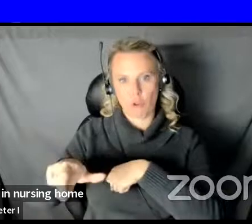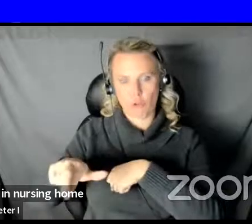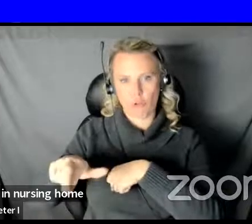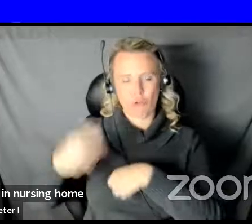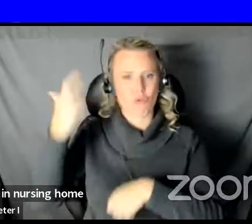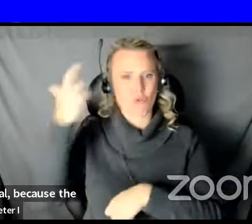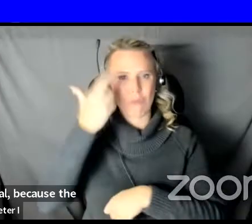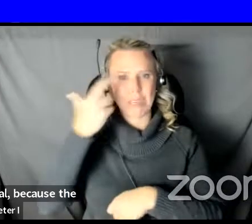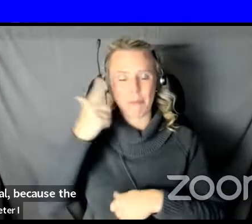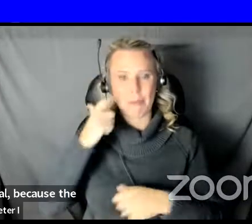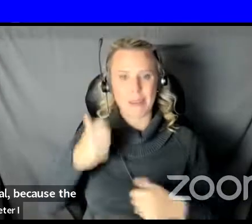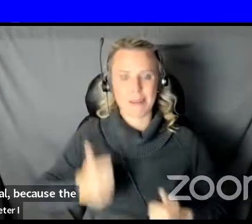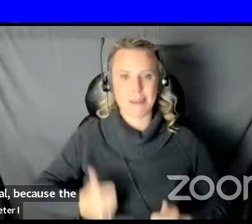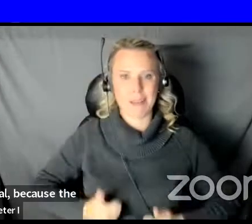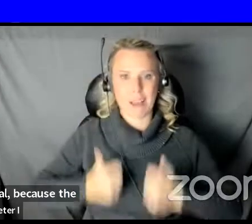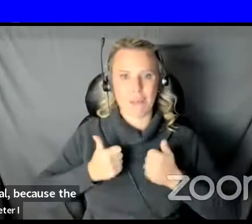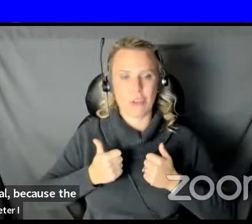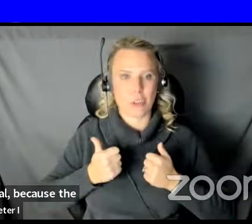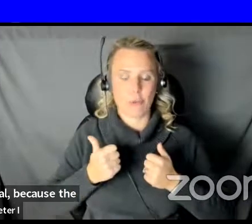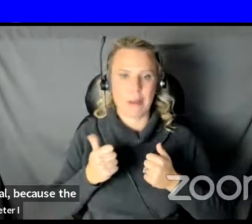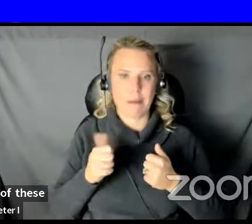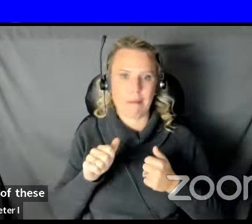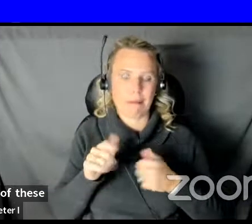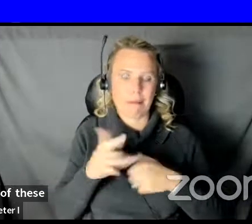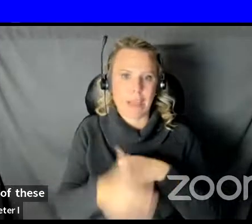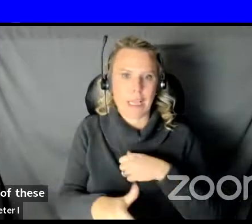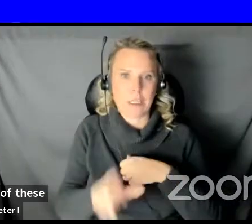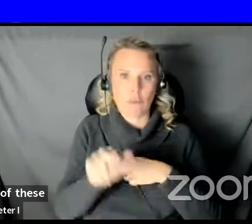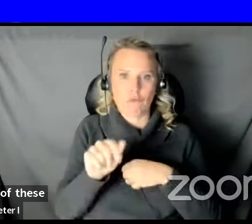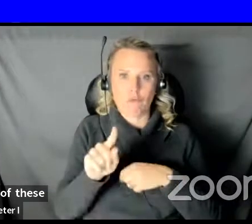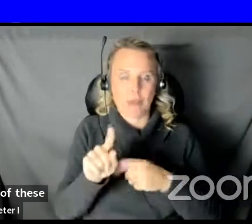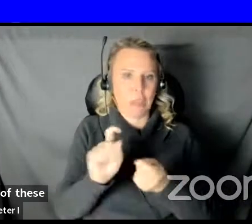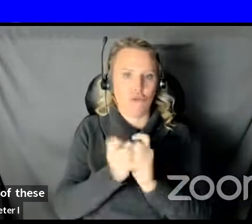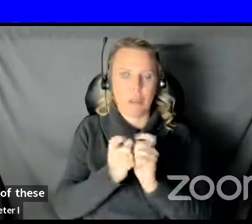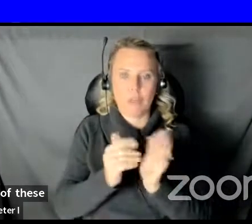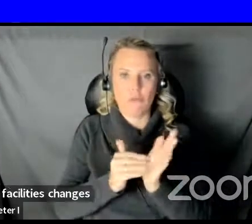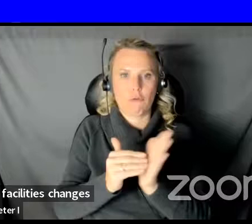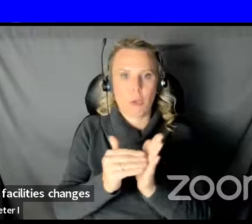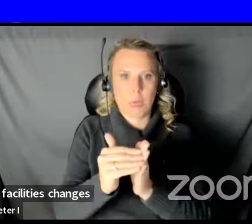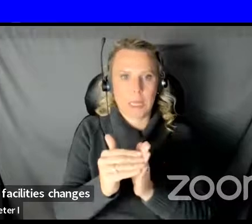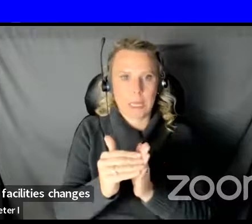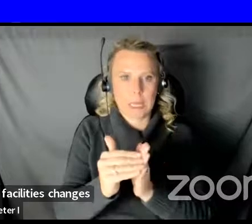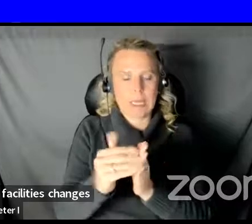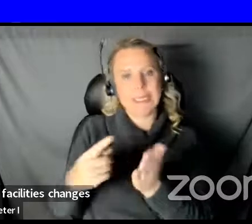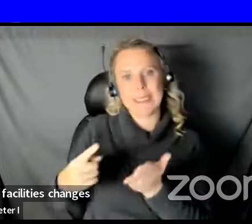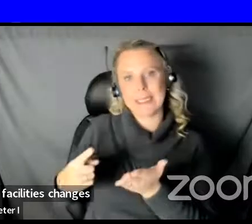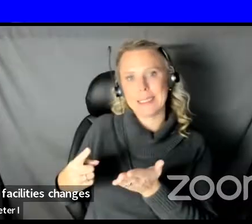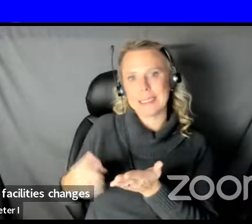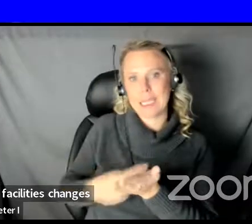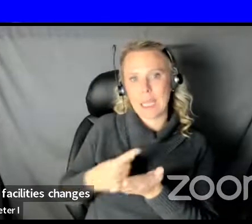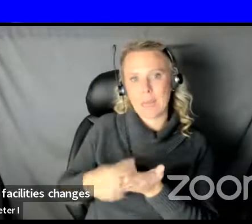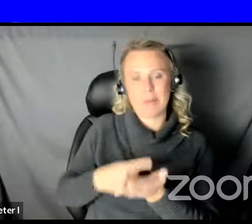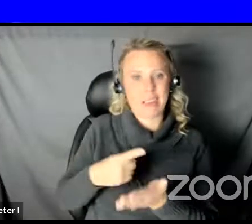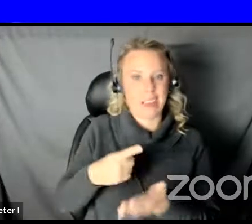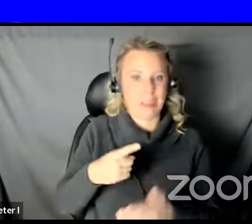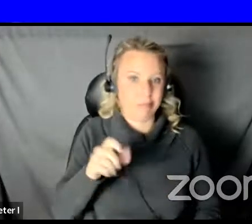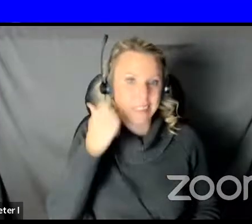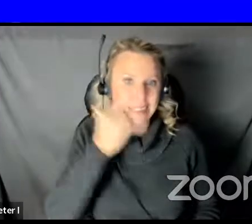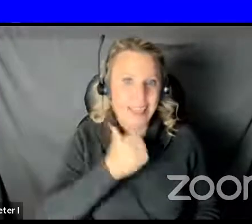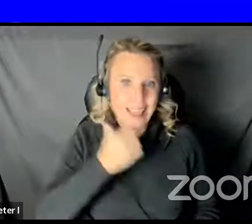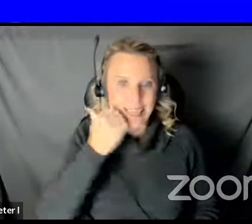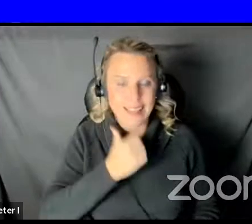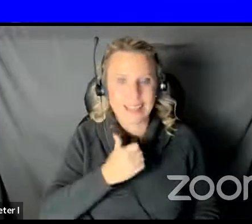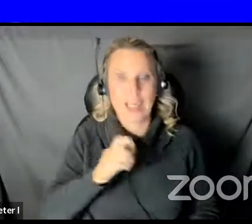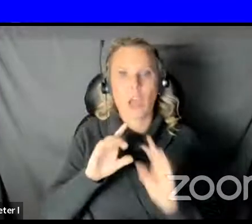the occupancy and vacancy rate of these facilities changes frequently, sometimes even daily,